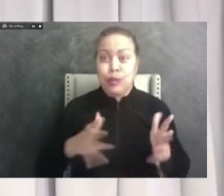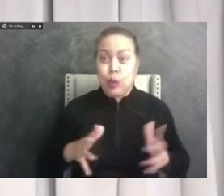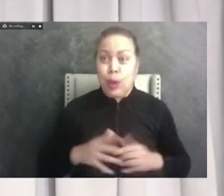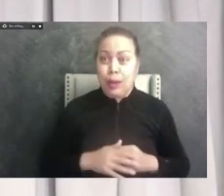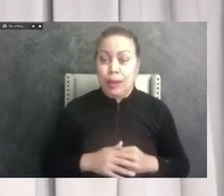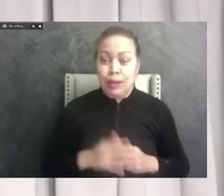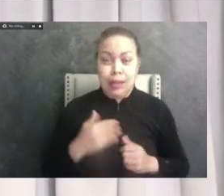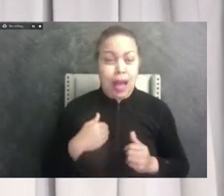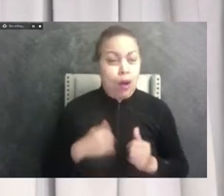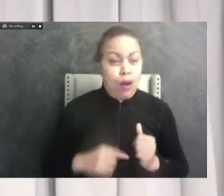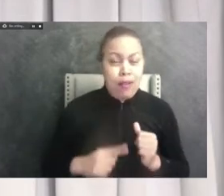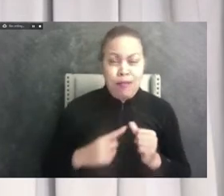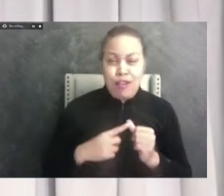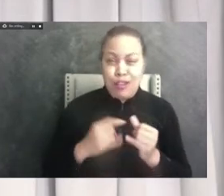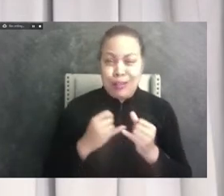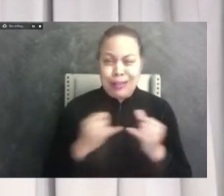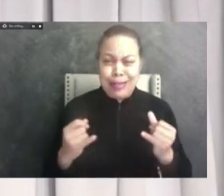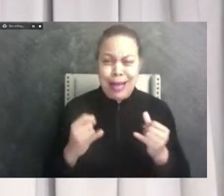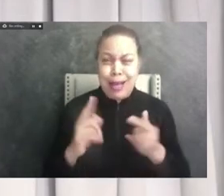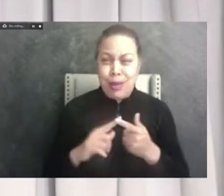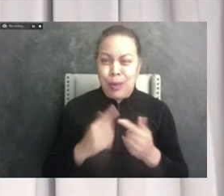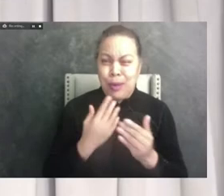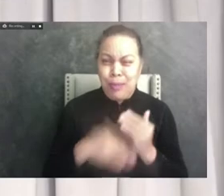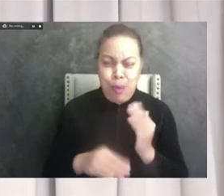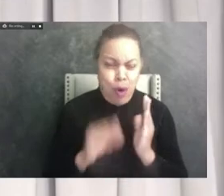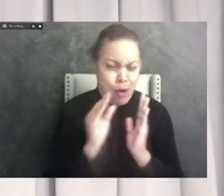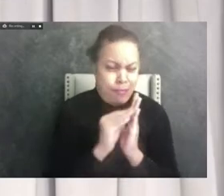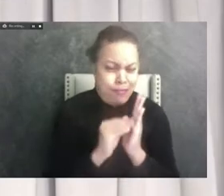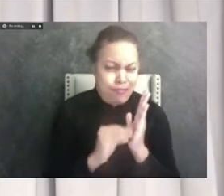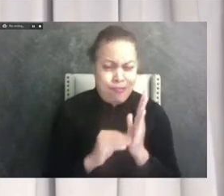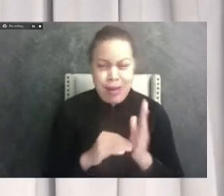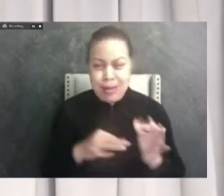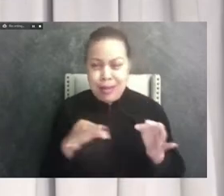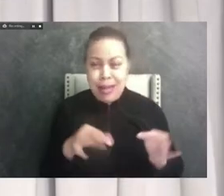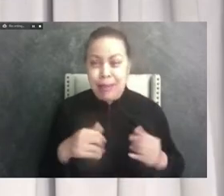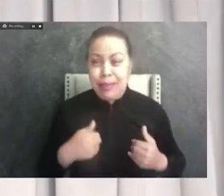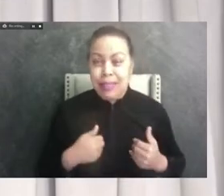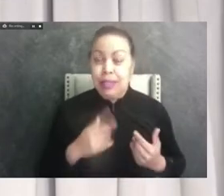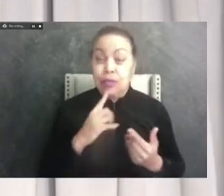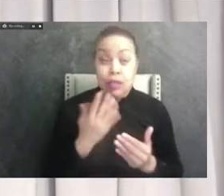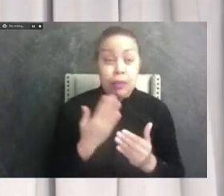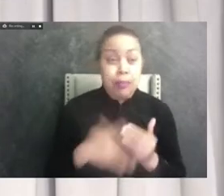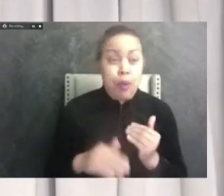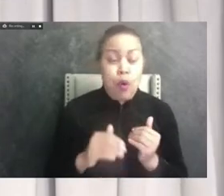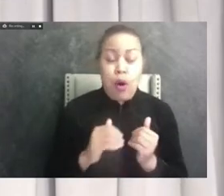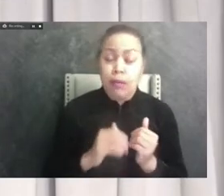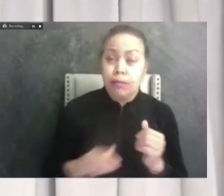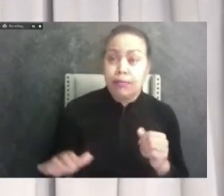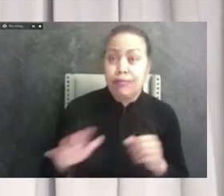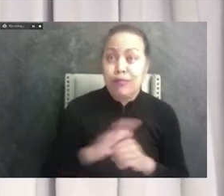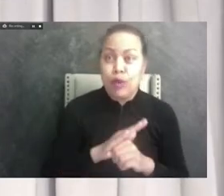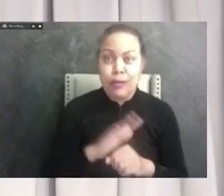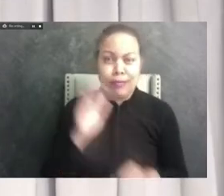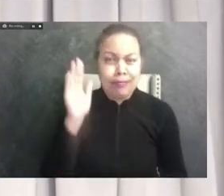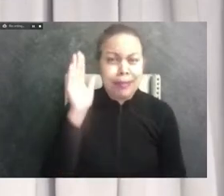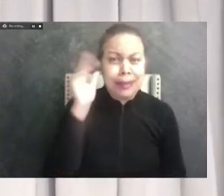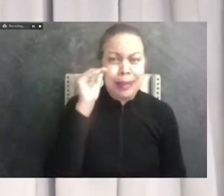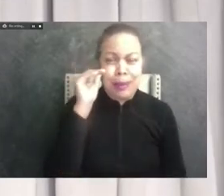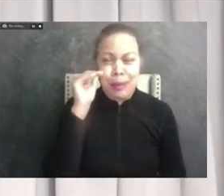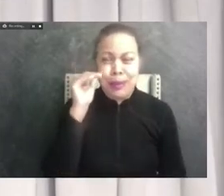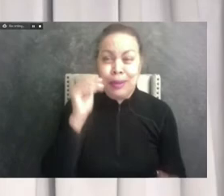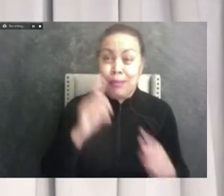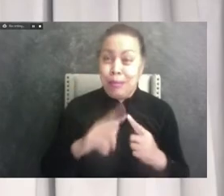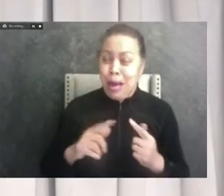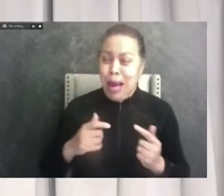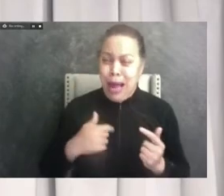first lines when I was born. I was born waist deep stubborn in the water crime. Ain't I